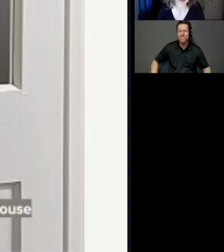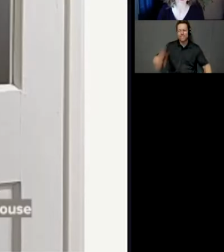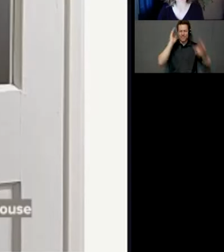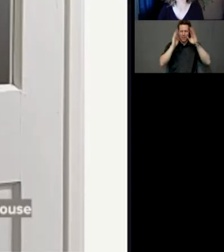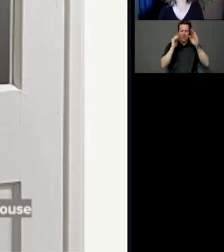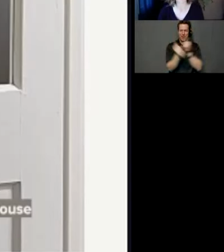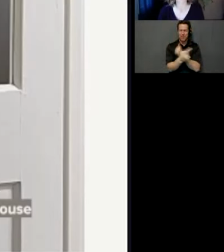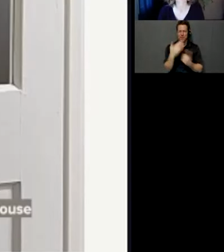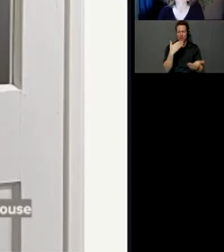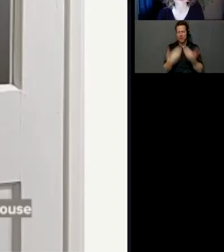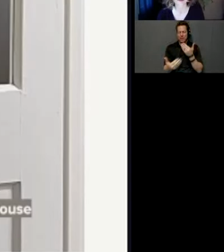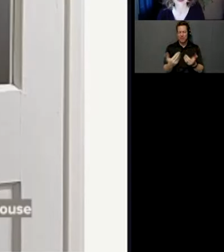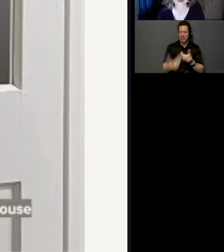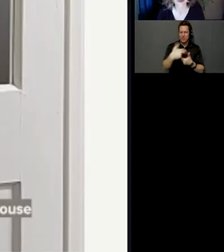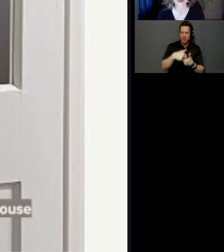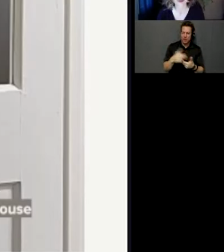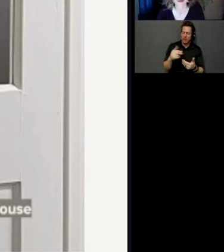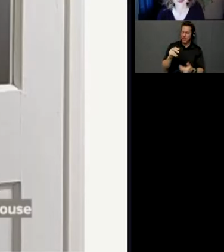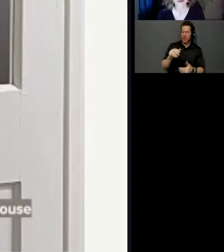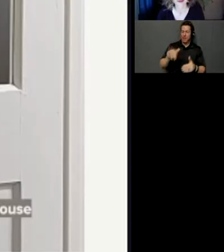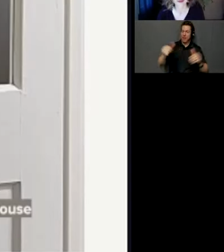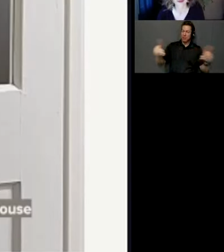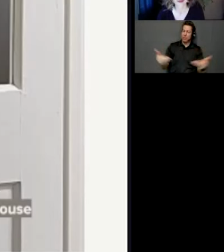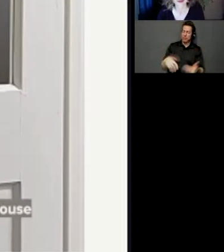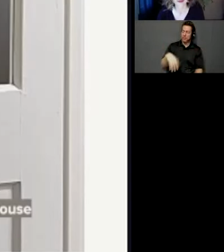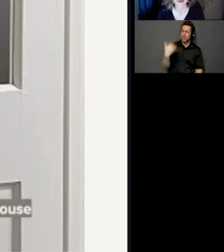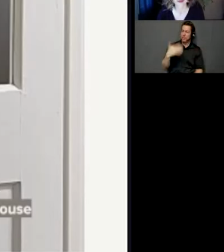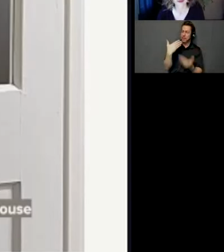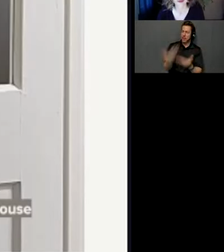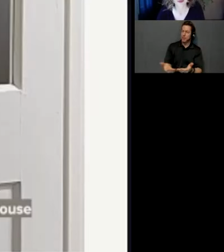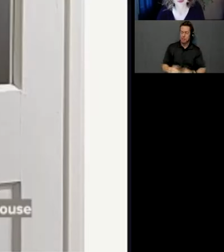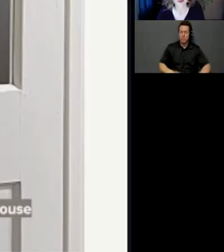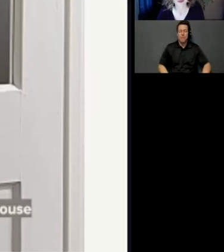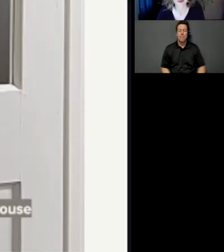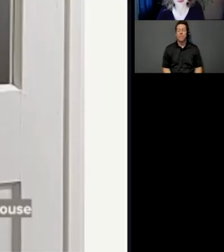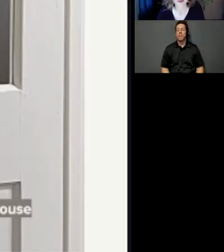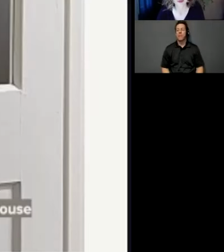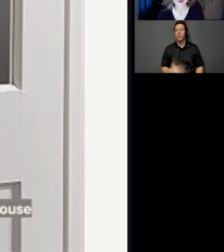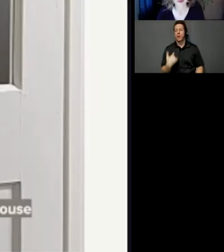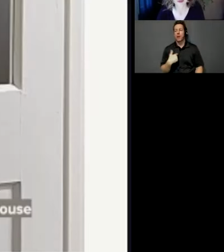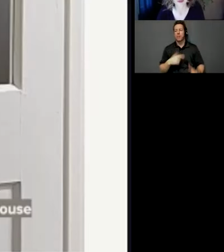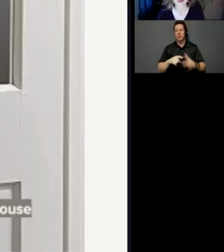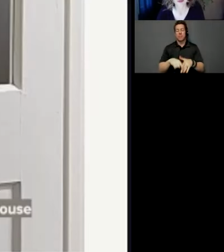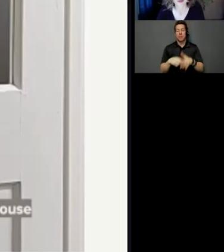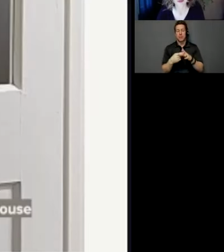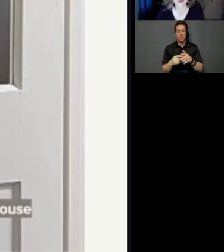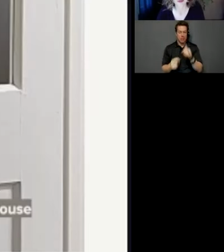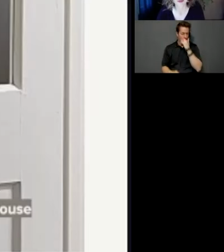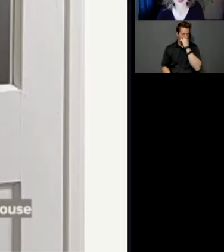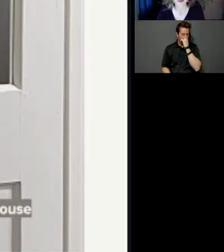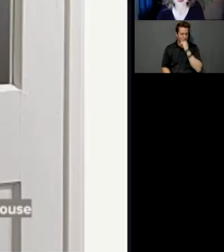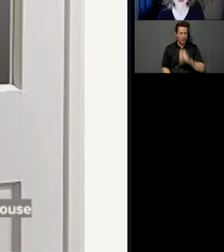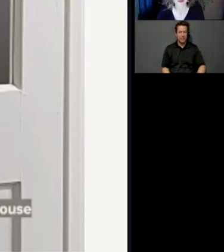joining. Thank you, Kristen, for the introduction. I'm going to begin with,